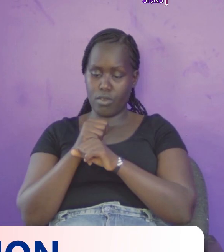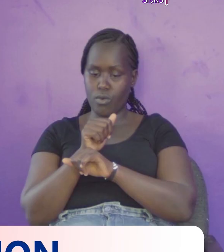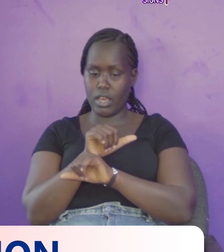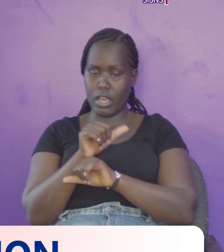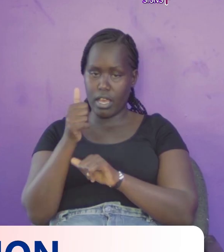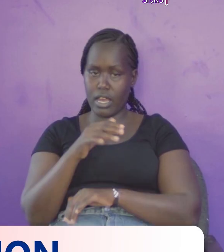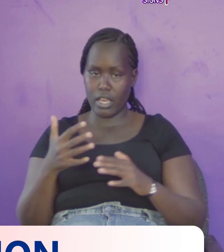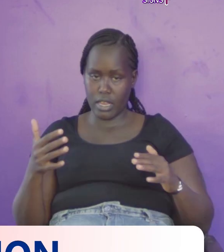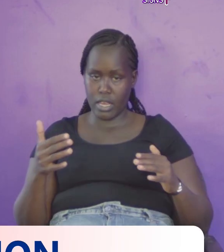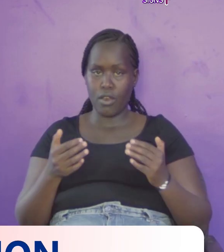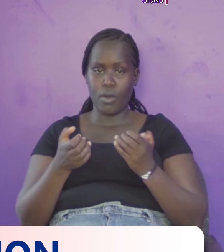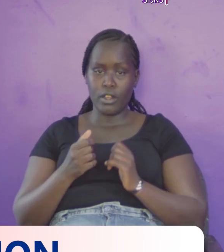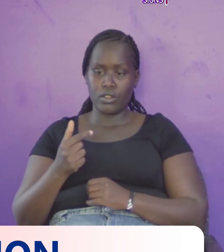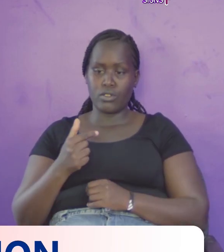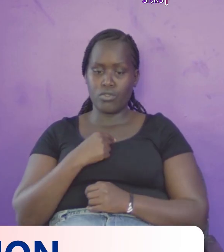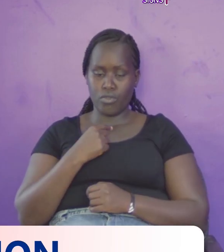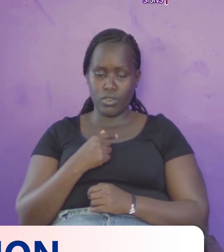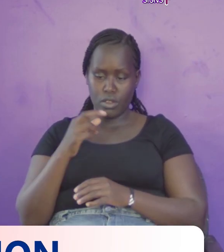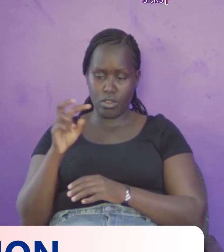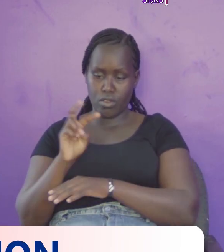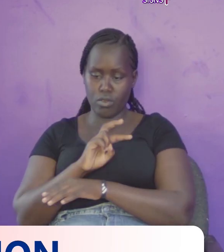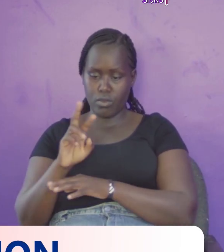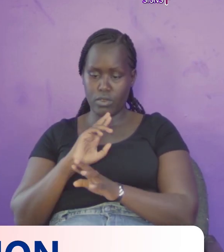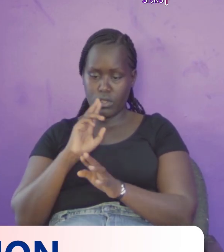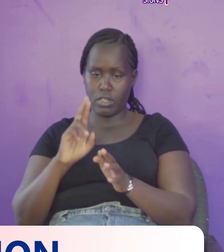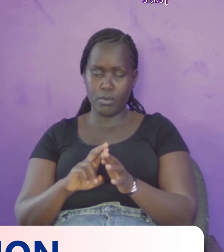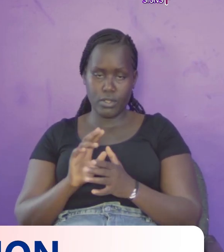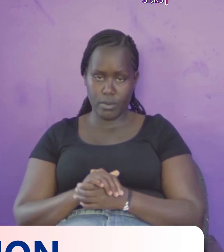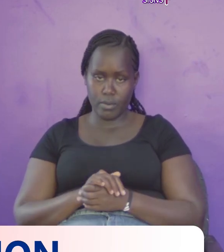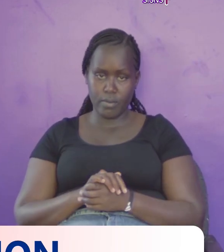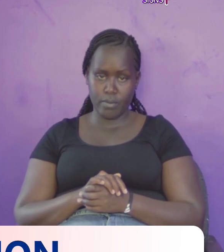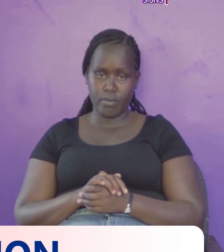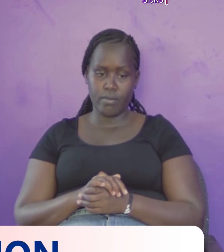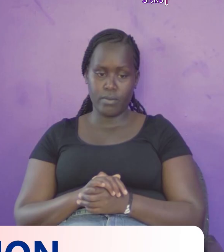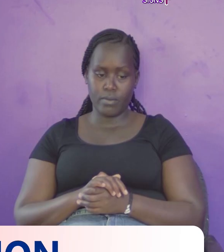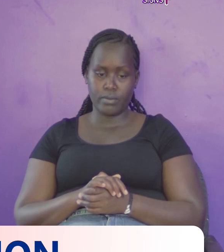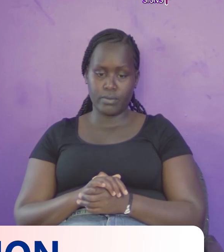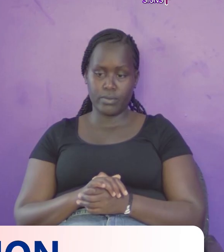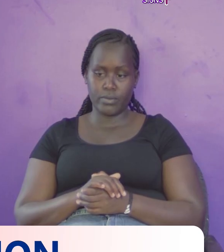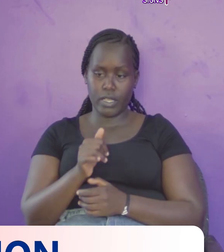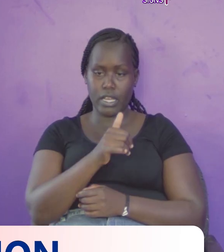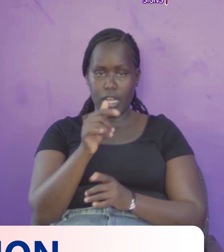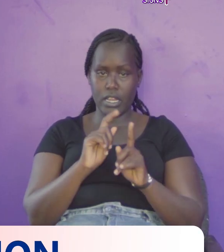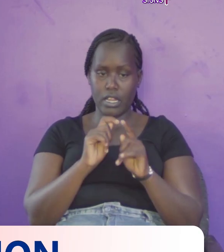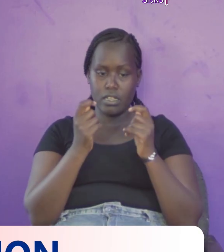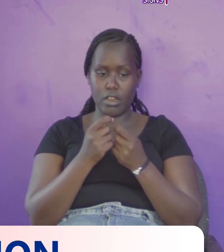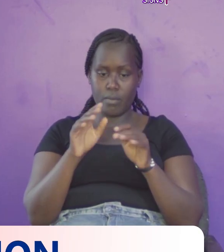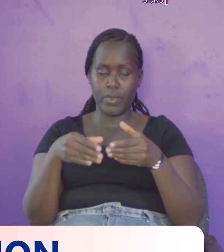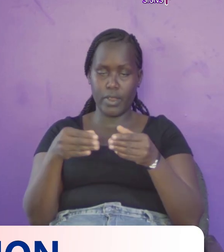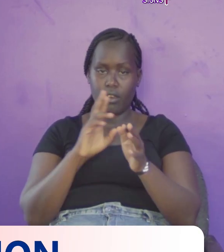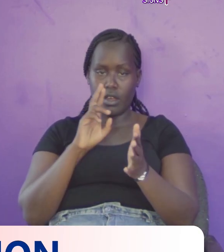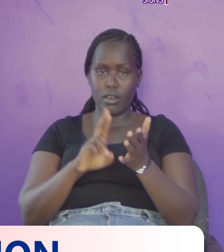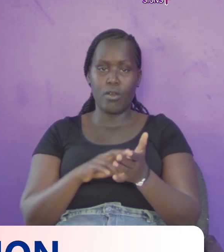revisit the observers' reports. Let's do things correctly. ELOG, and the rest of the team released a report.